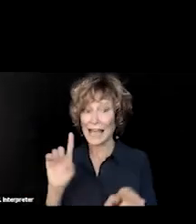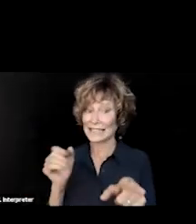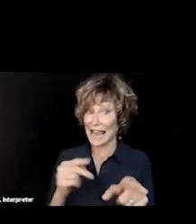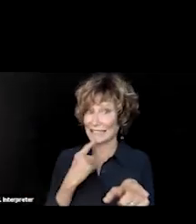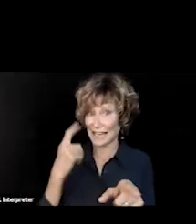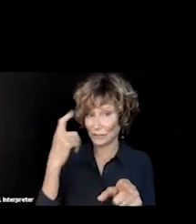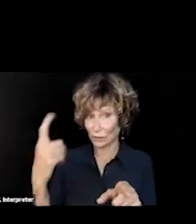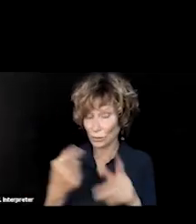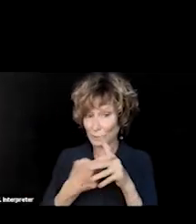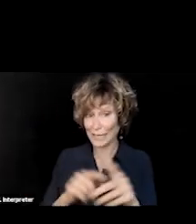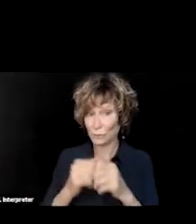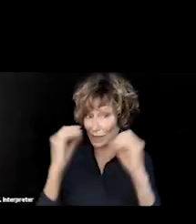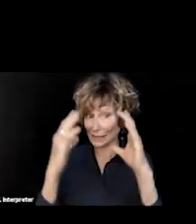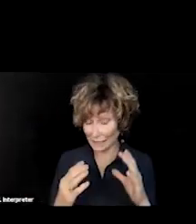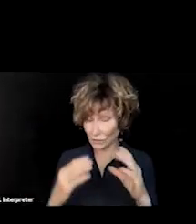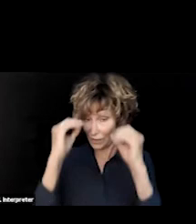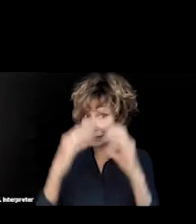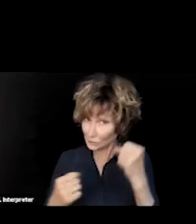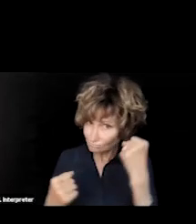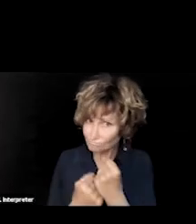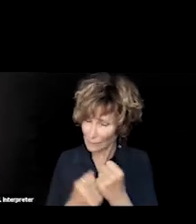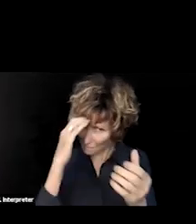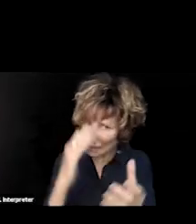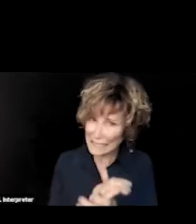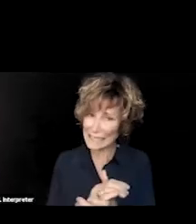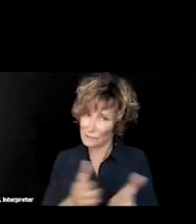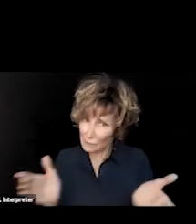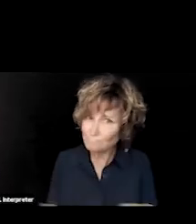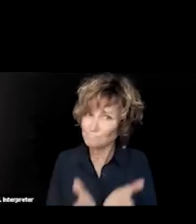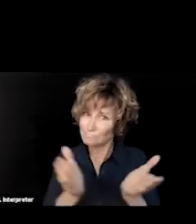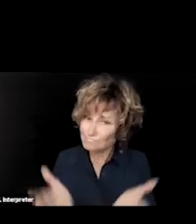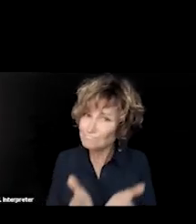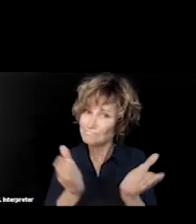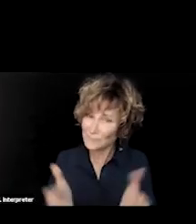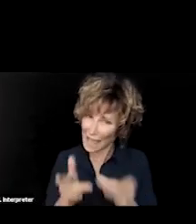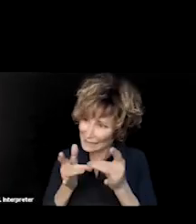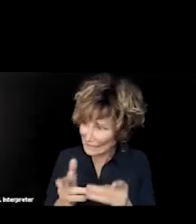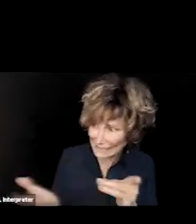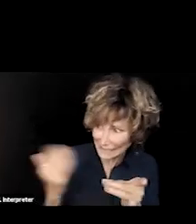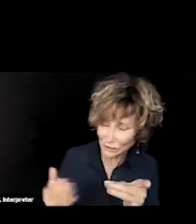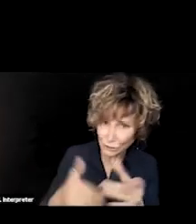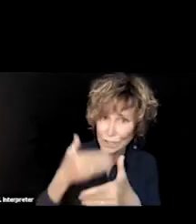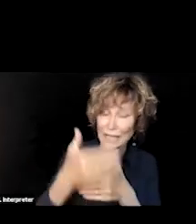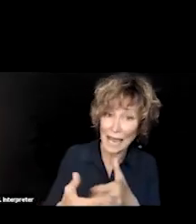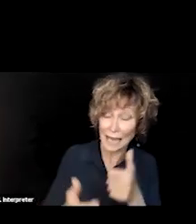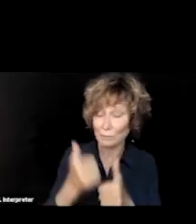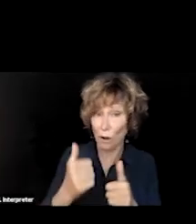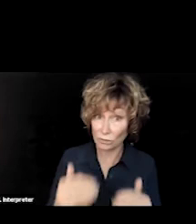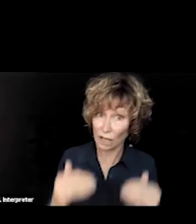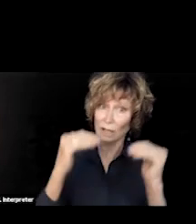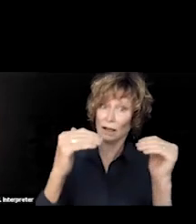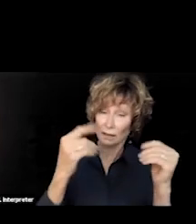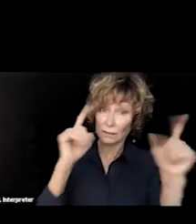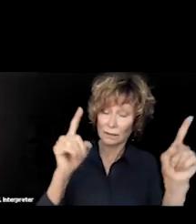time with a teacher who believes in you, who tugs and pushes and leads you on to the next plateau,